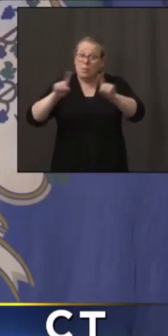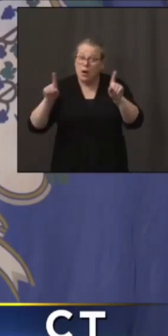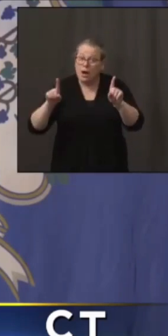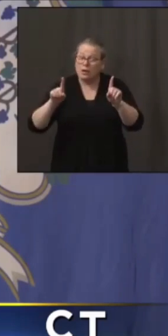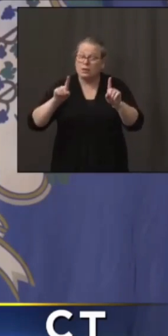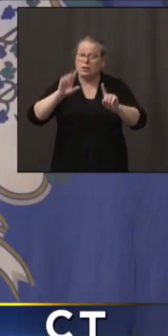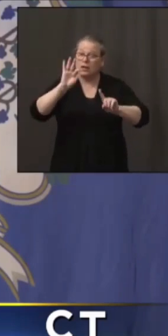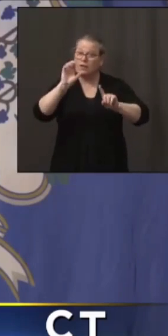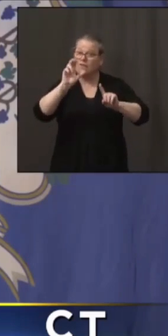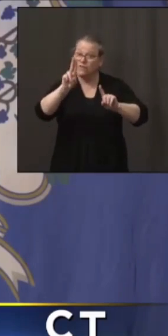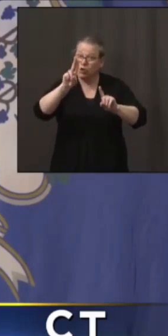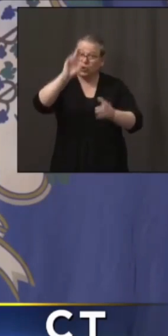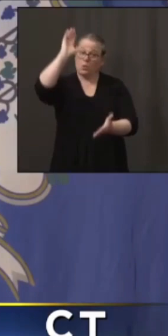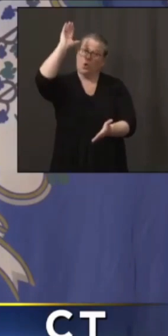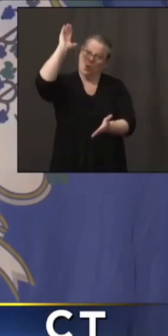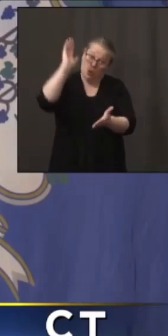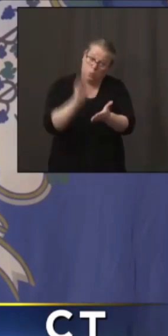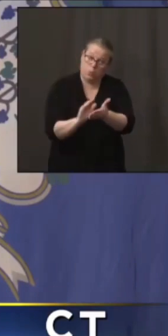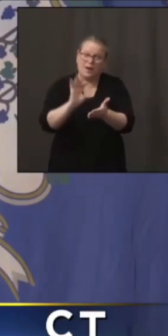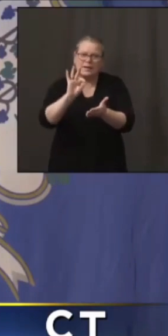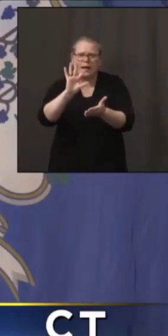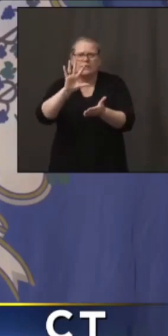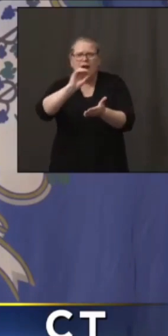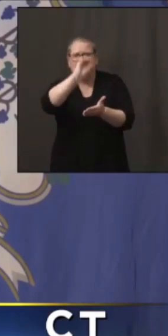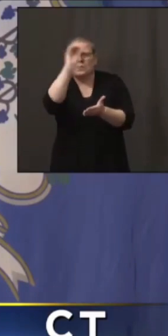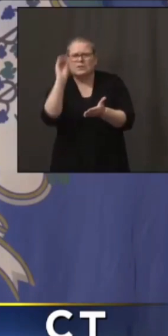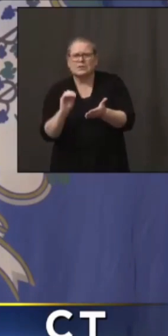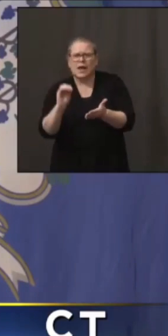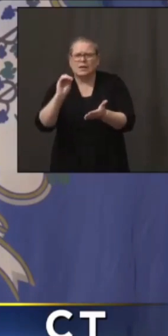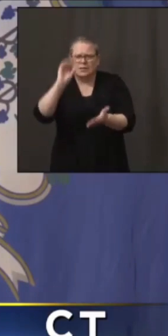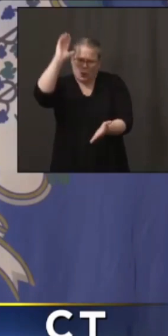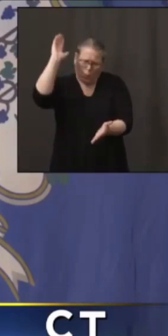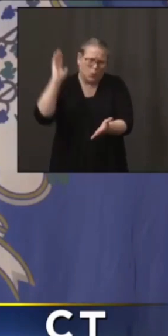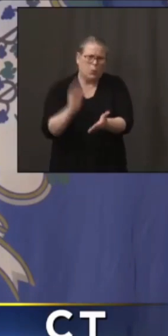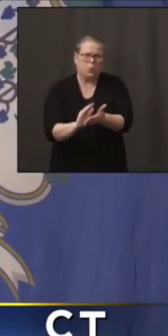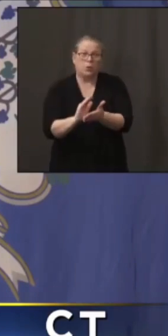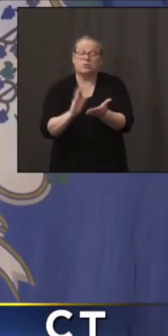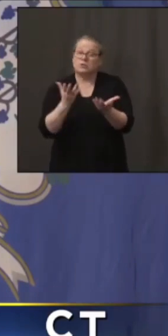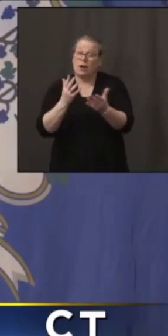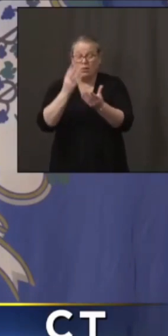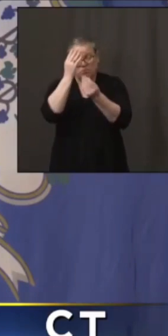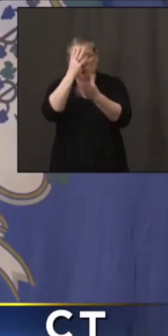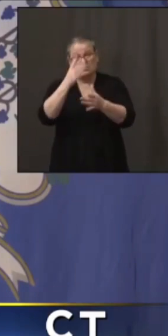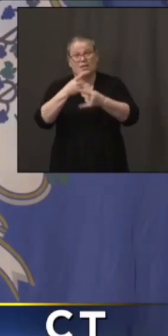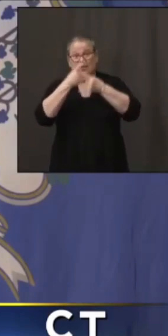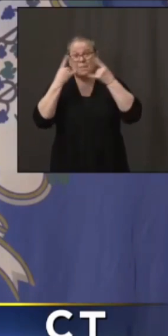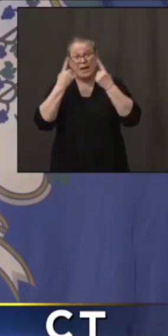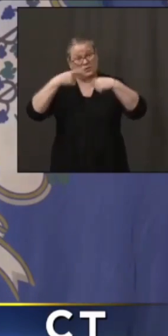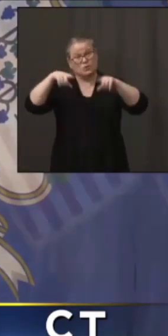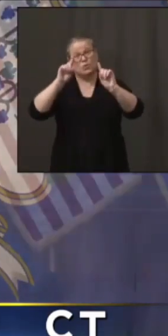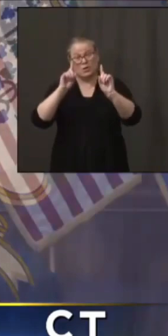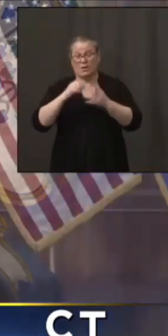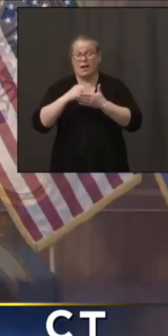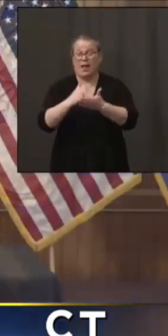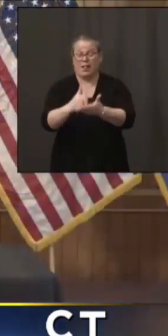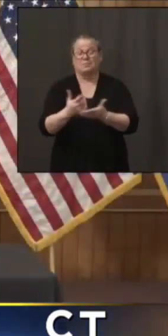flu incidents, which just reminds you it works. Make a difference. Thanks, everybody.